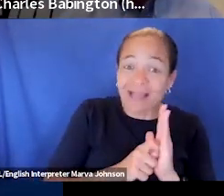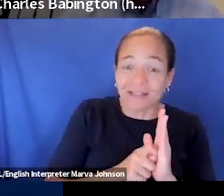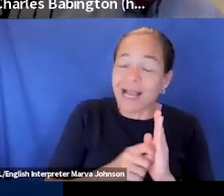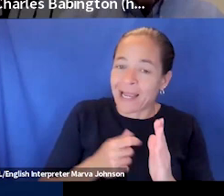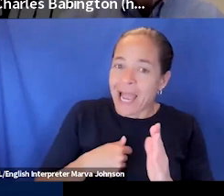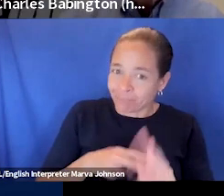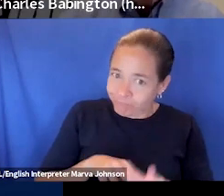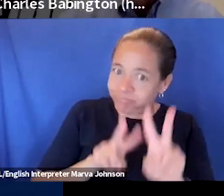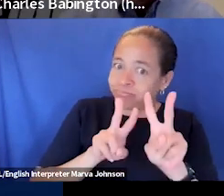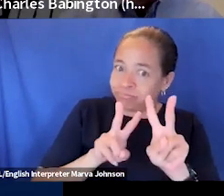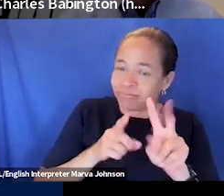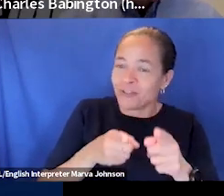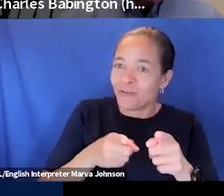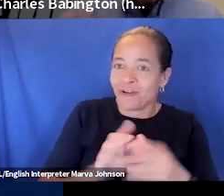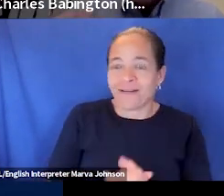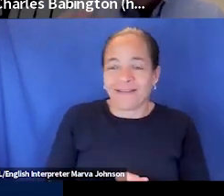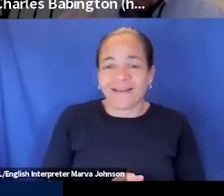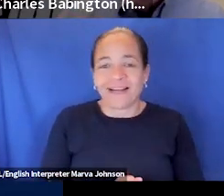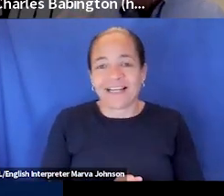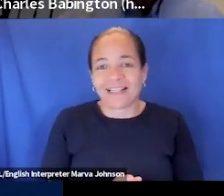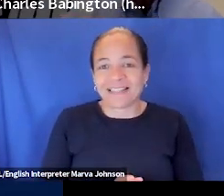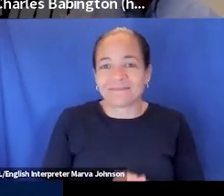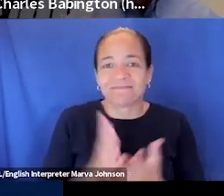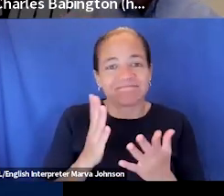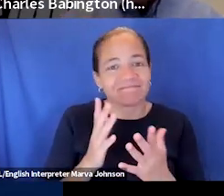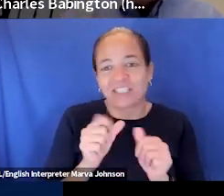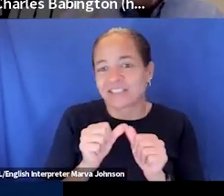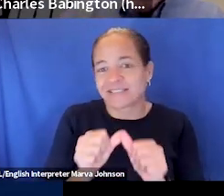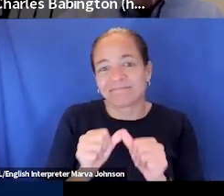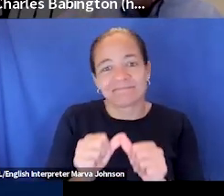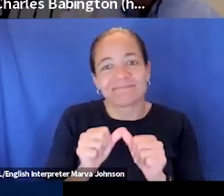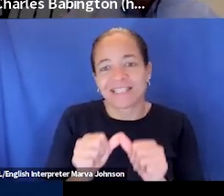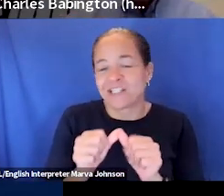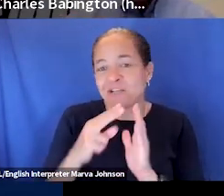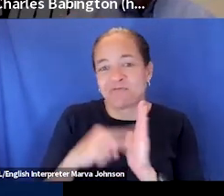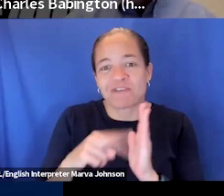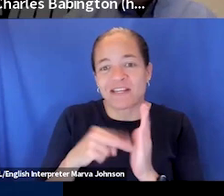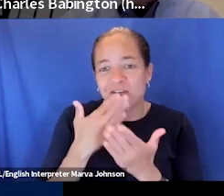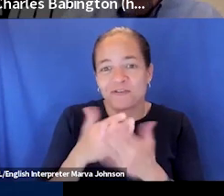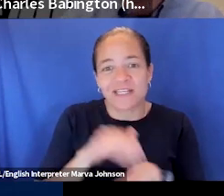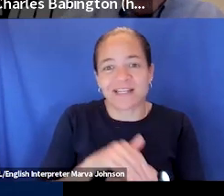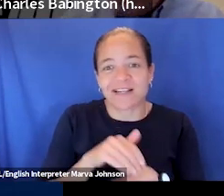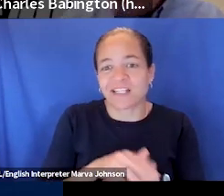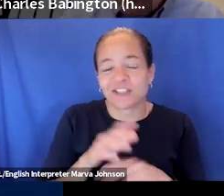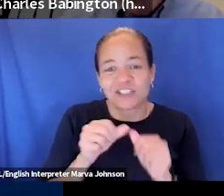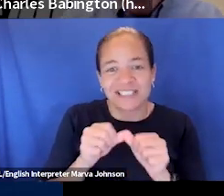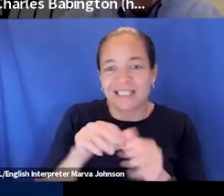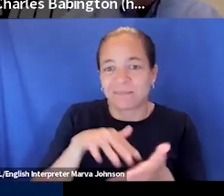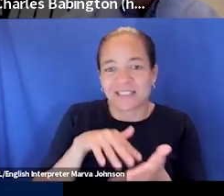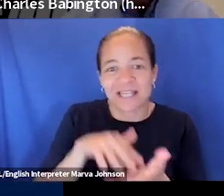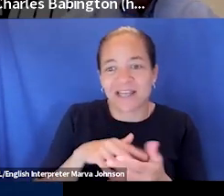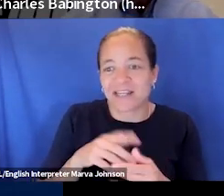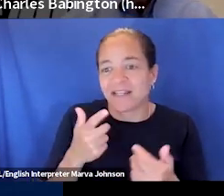The only thing I know is just keep reading good English, keep studying. If you have a tutor, keep going